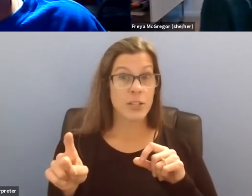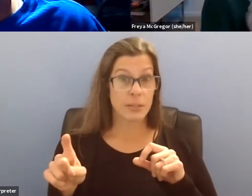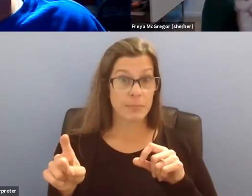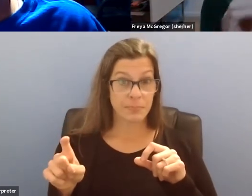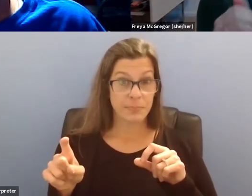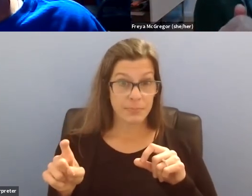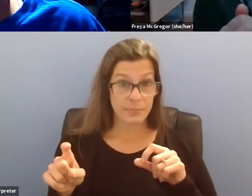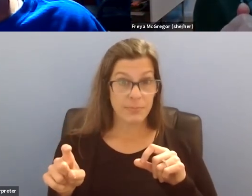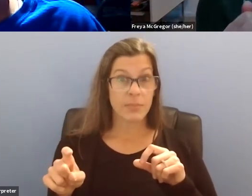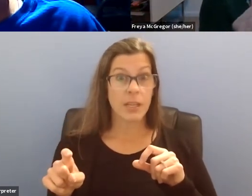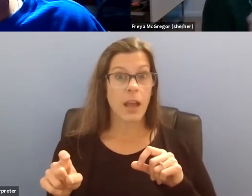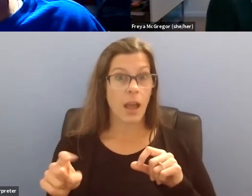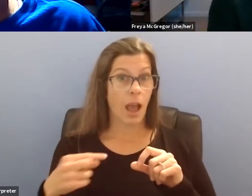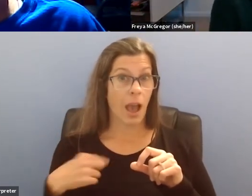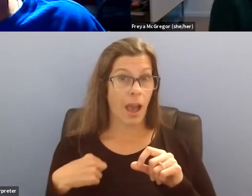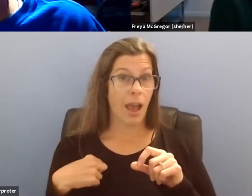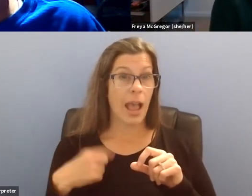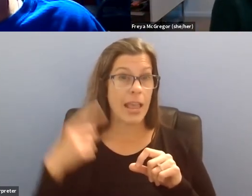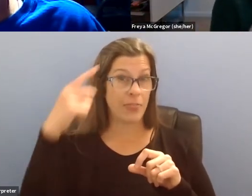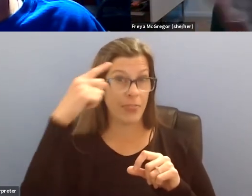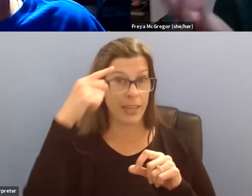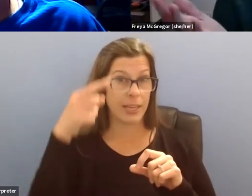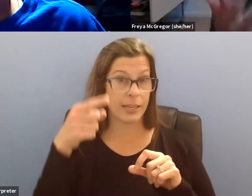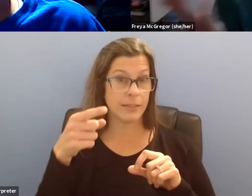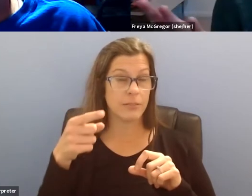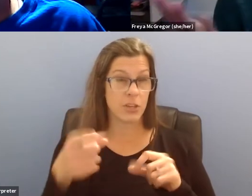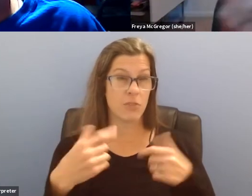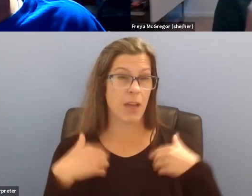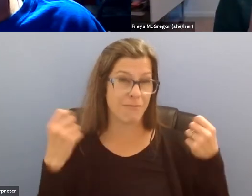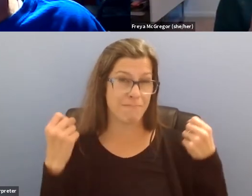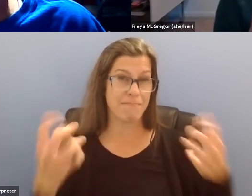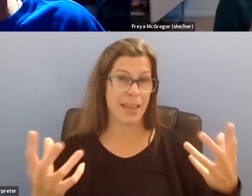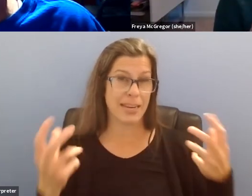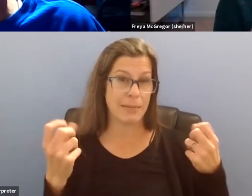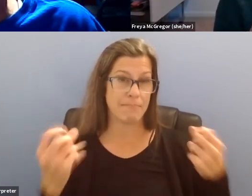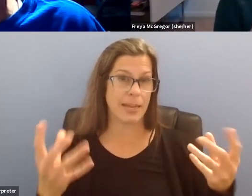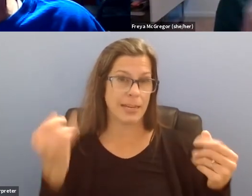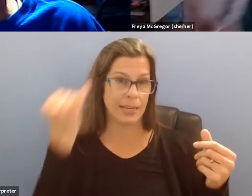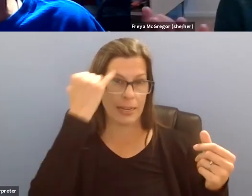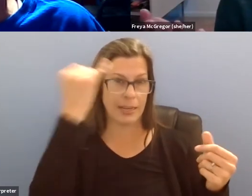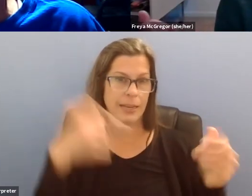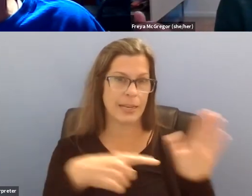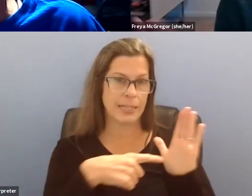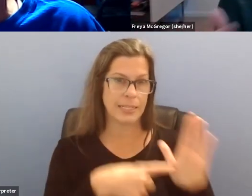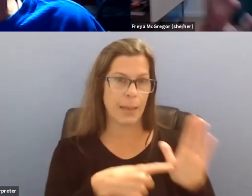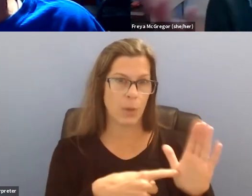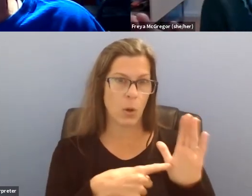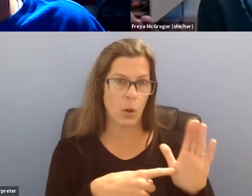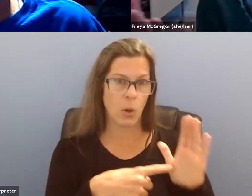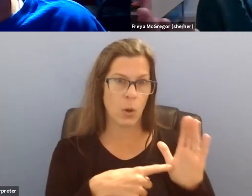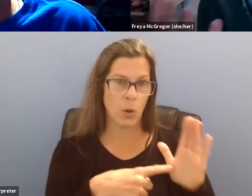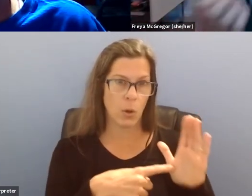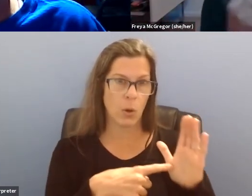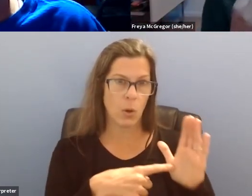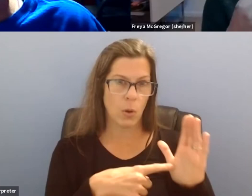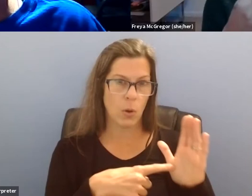you, I bet you have a whole lot, but could you give us if there's any, and we know there's, there's some folks here who are blind or have low vision or go